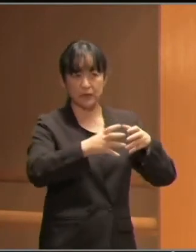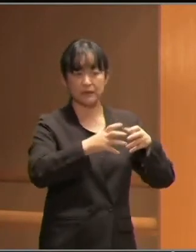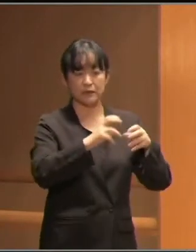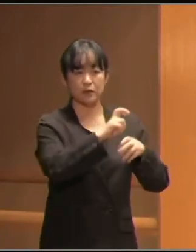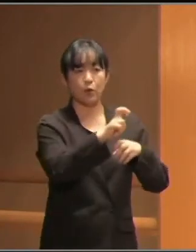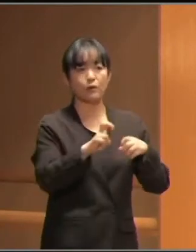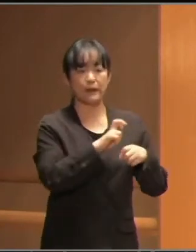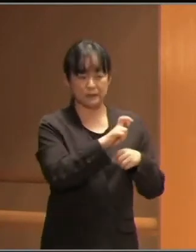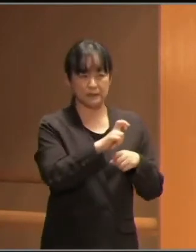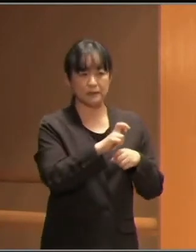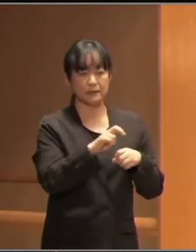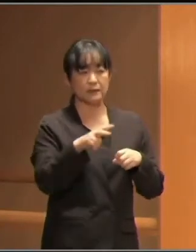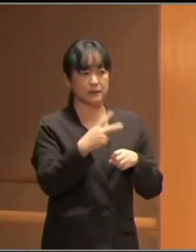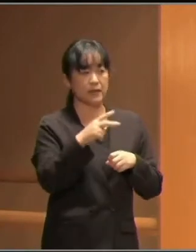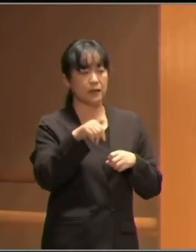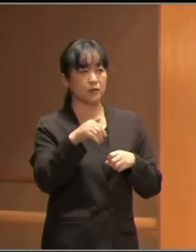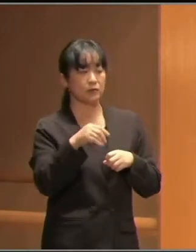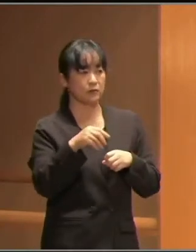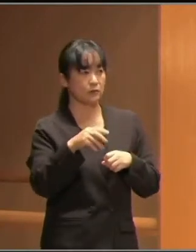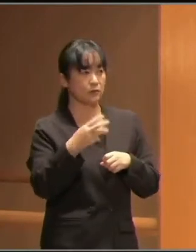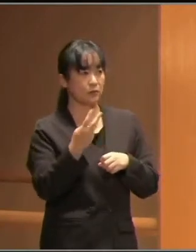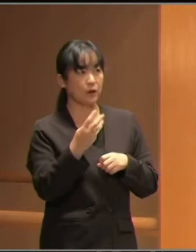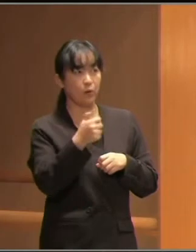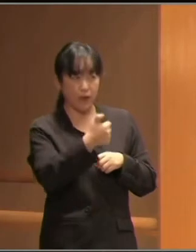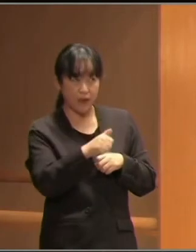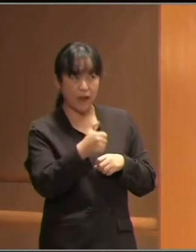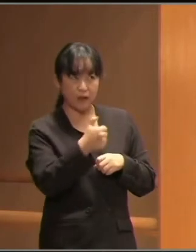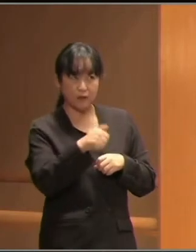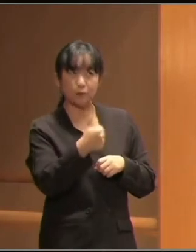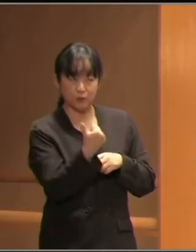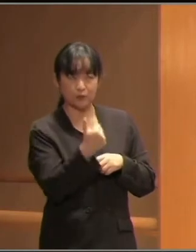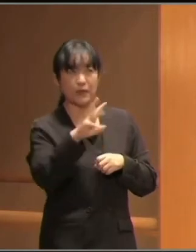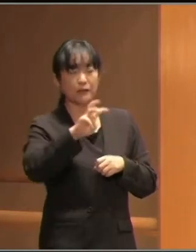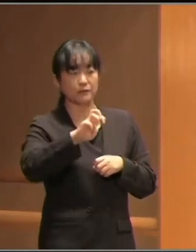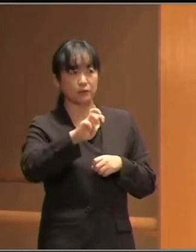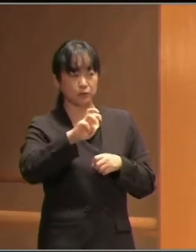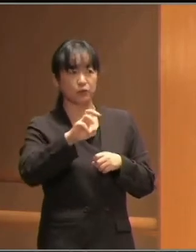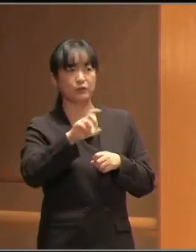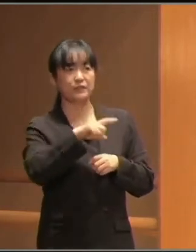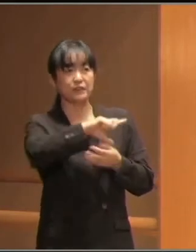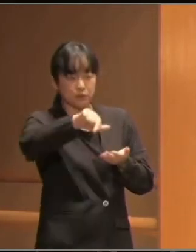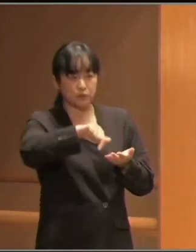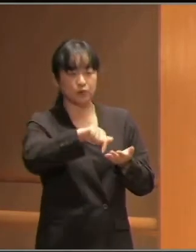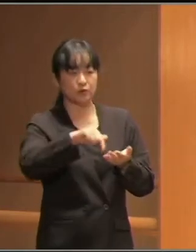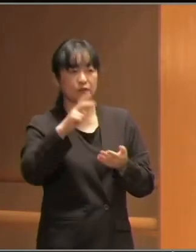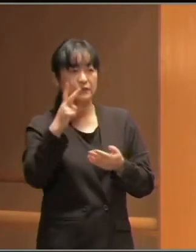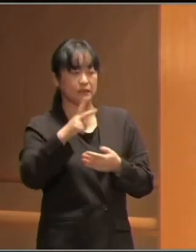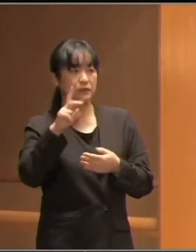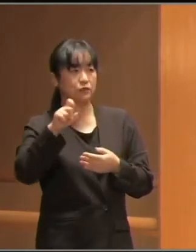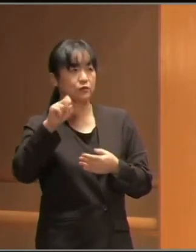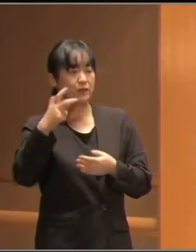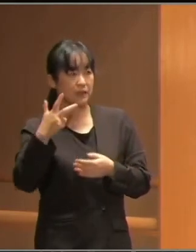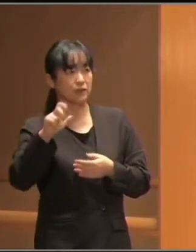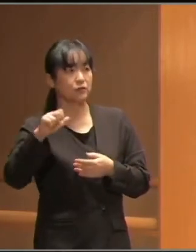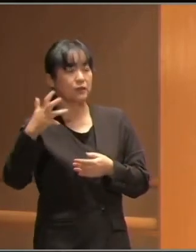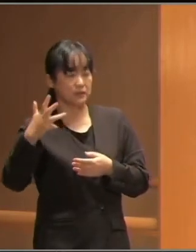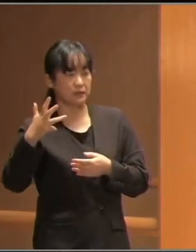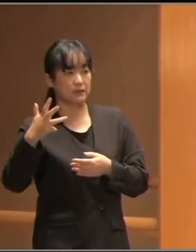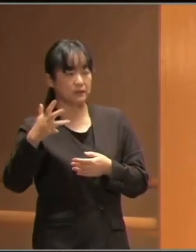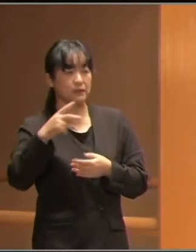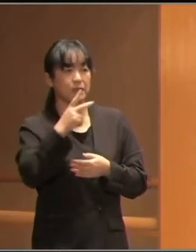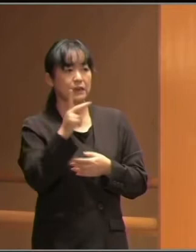Japan Handmade Washi Association. He served as a 2017-18 vice governor of Ise Tobashima